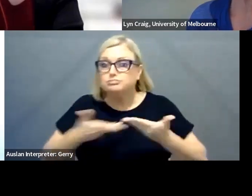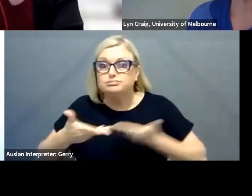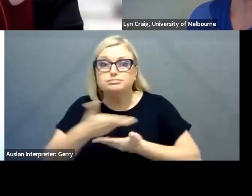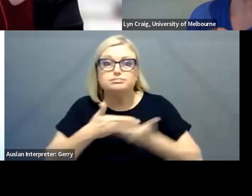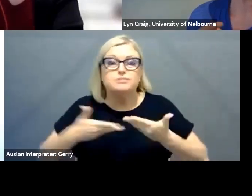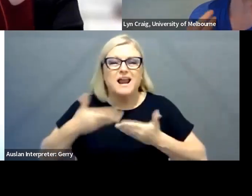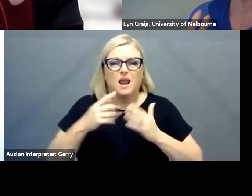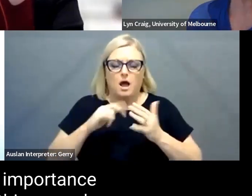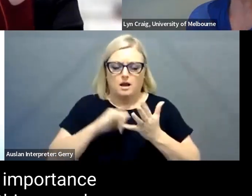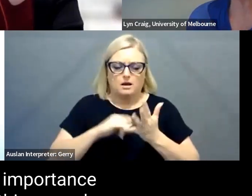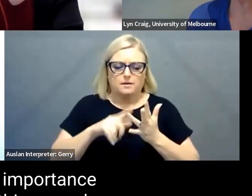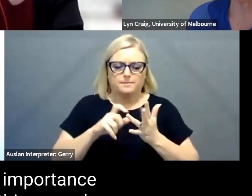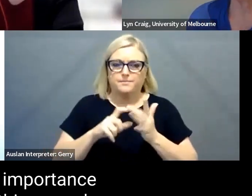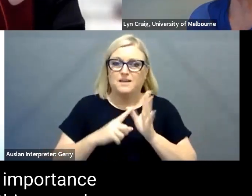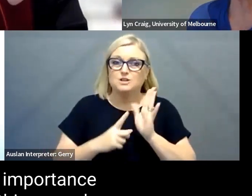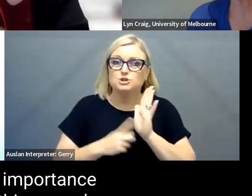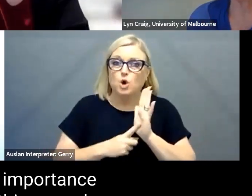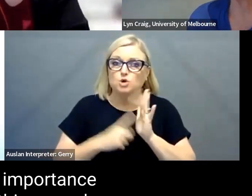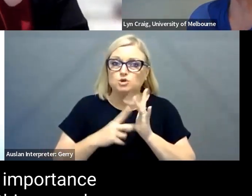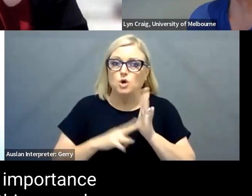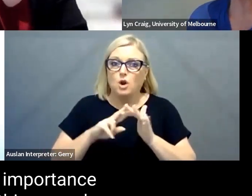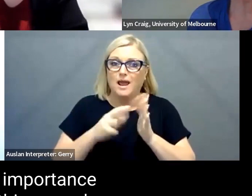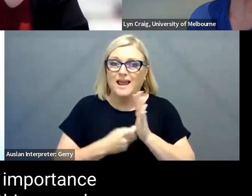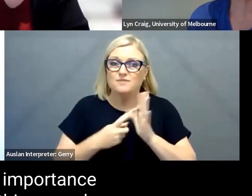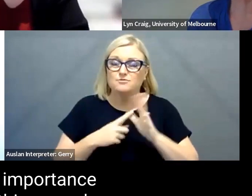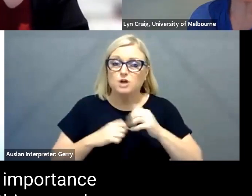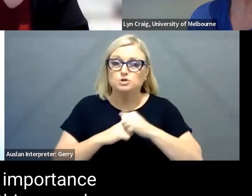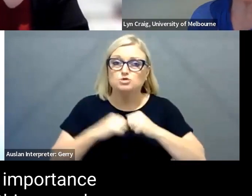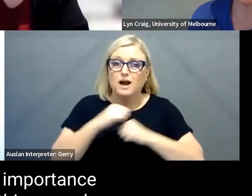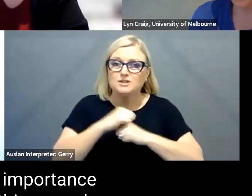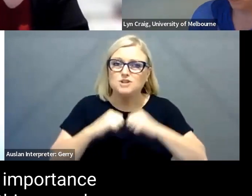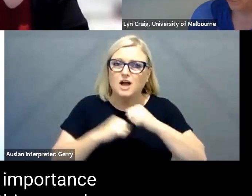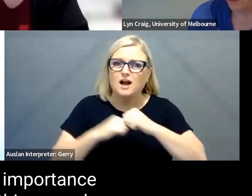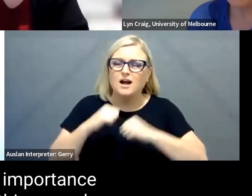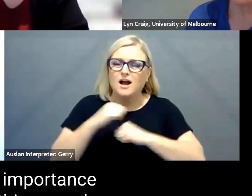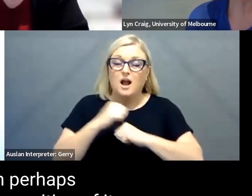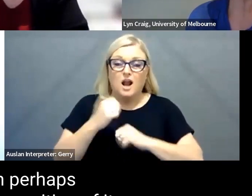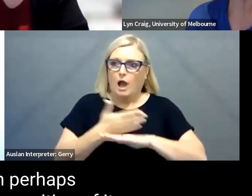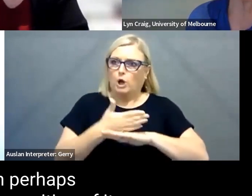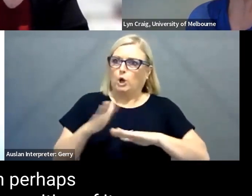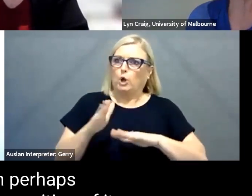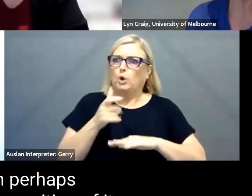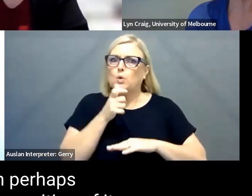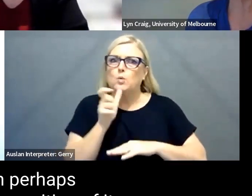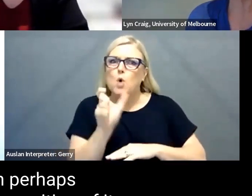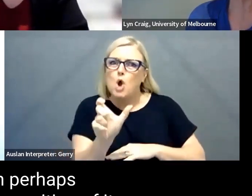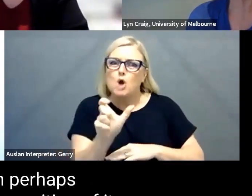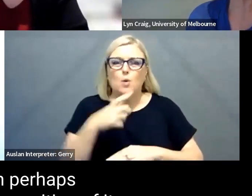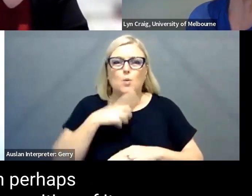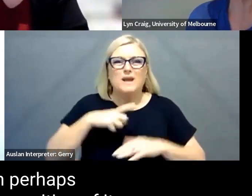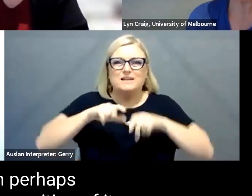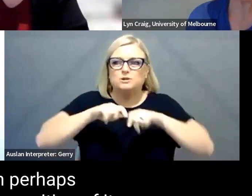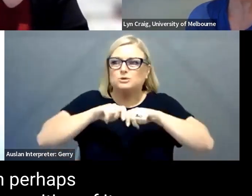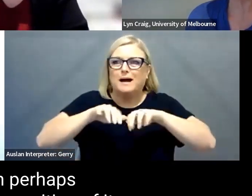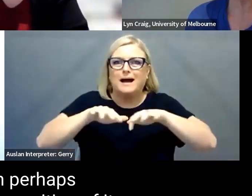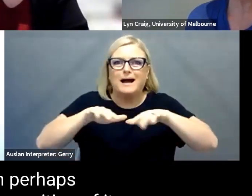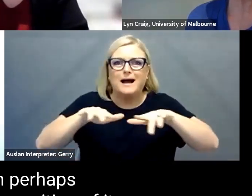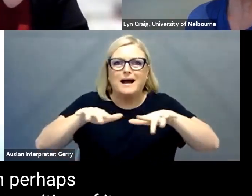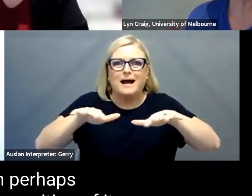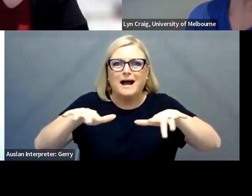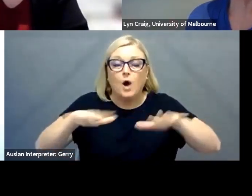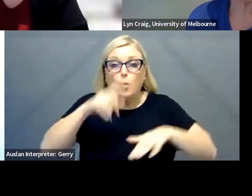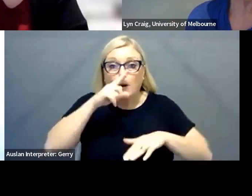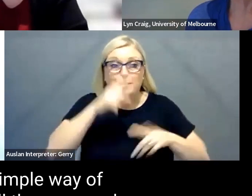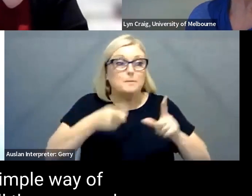to it, identify its importance in making things work, and then perhaps we can get recognition of